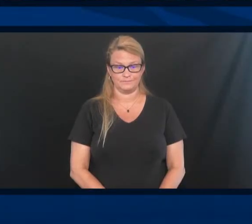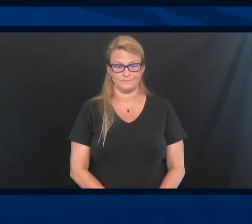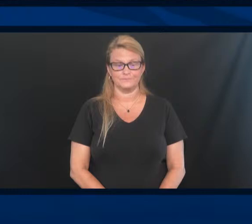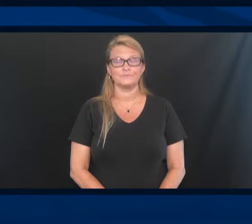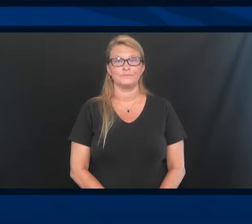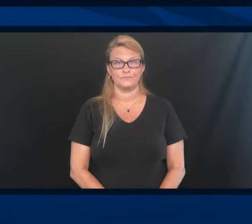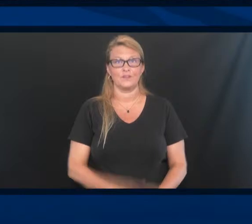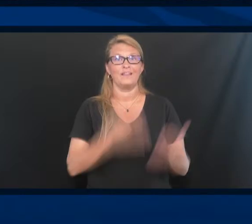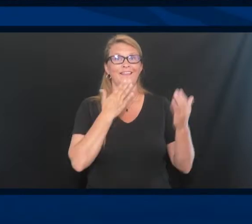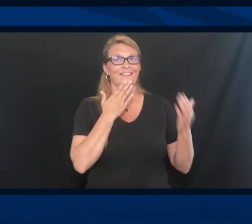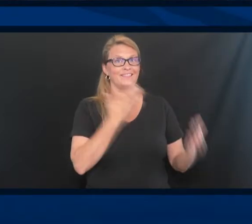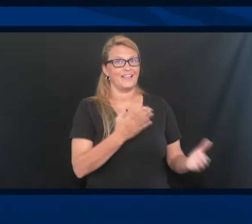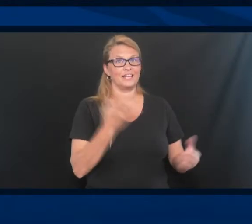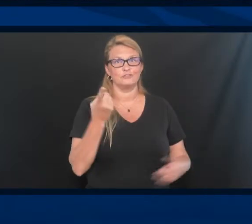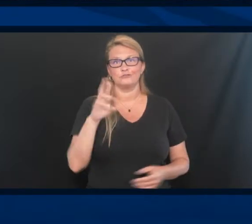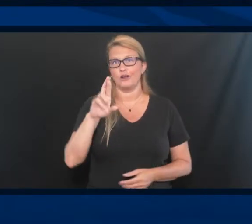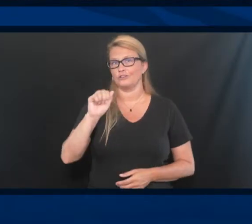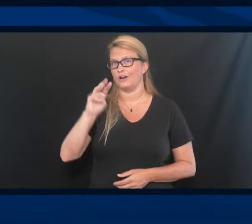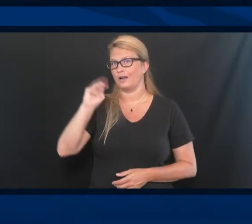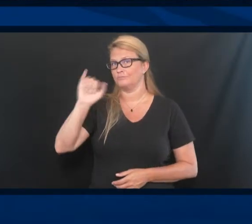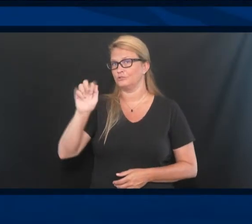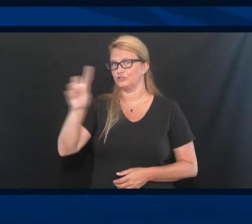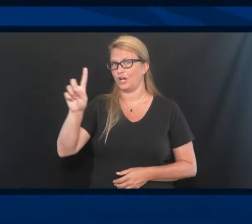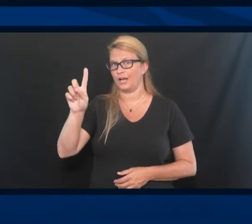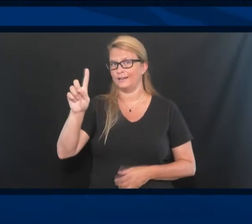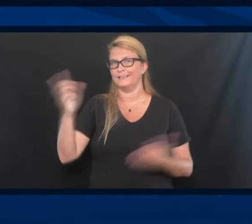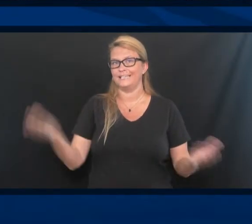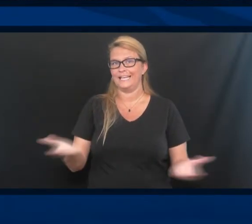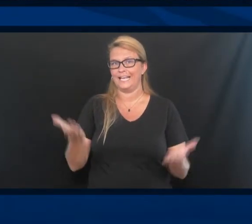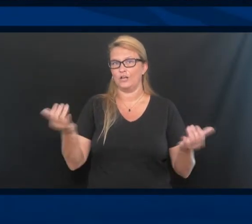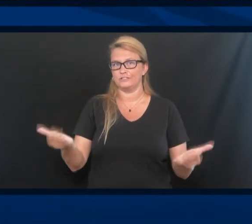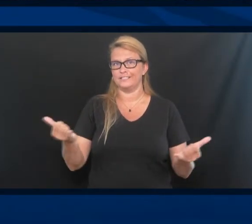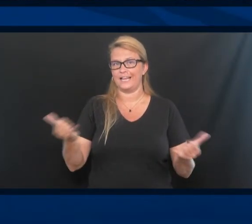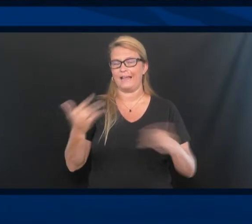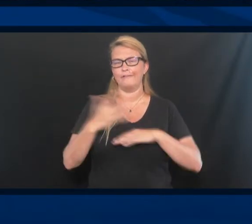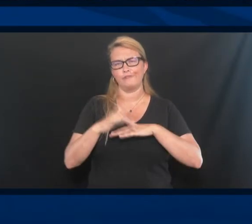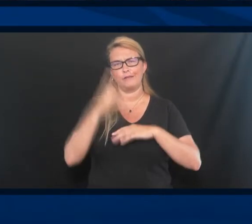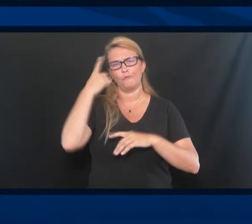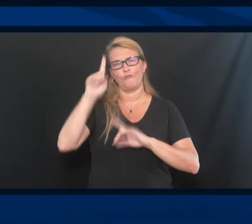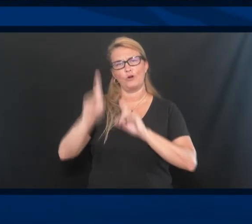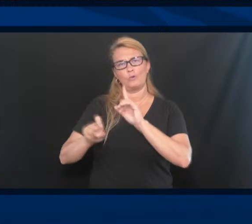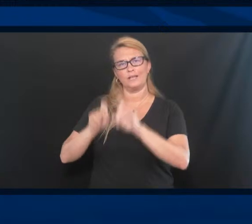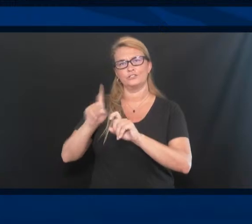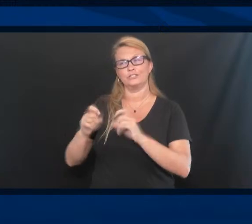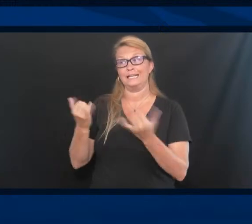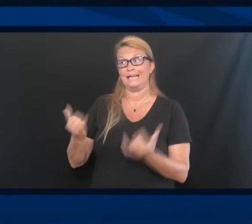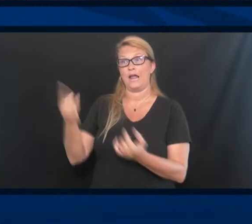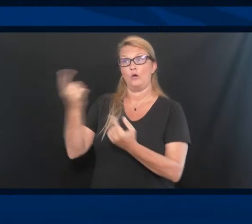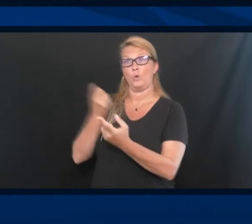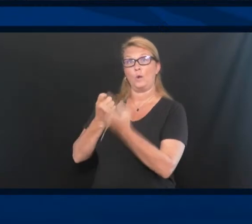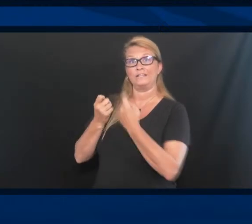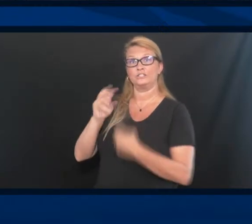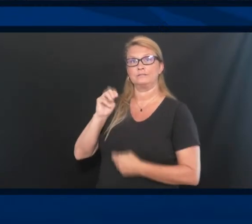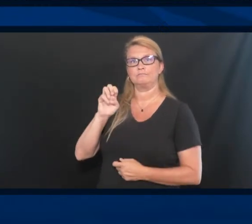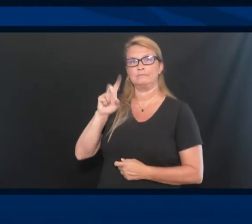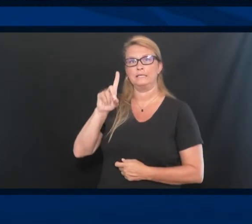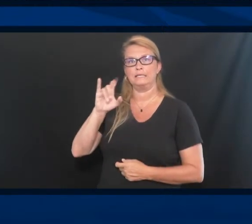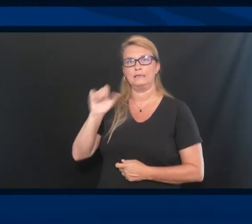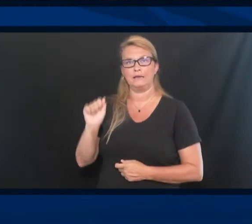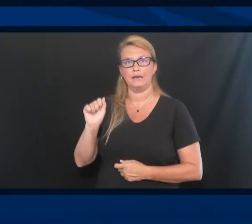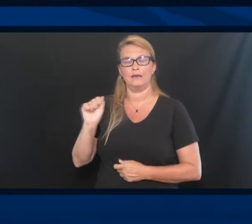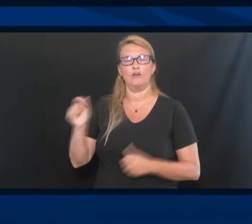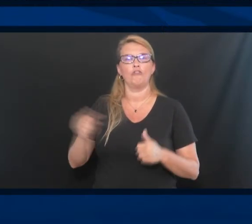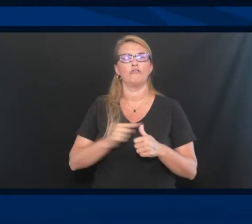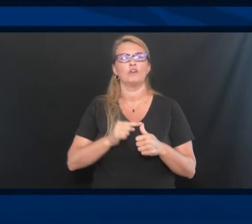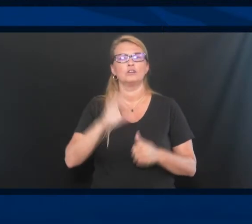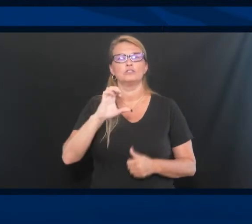All right, thank you, sir. Dr. Ayn Amjad, our state health officer, is also joining us today and is available for questions. We'll now go to questions from members of the media. The first today